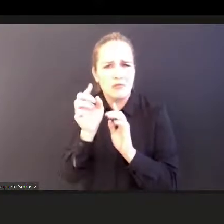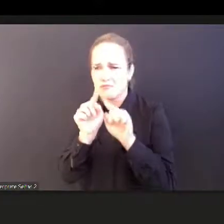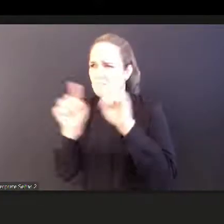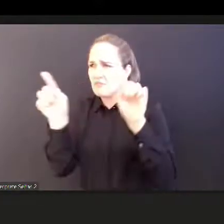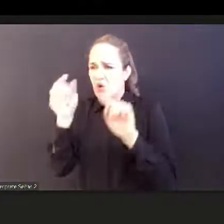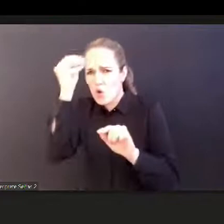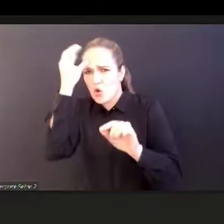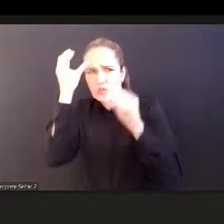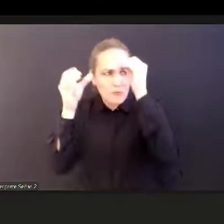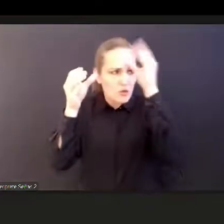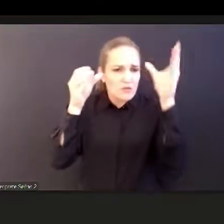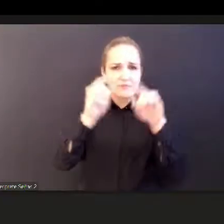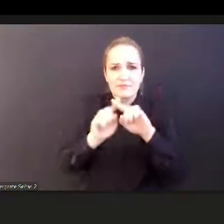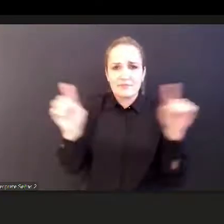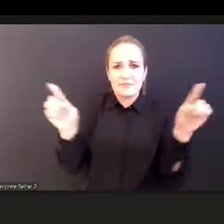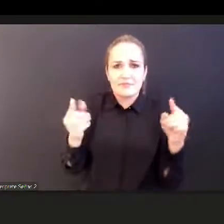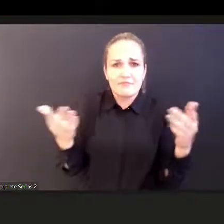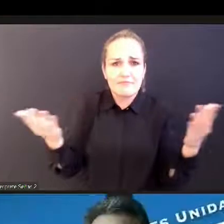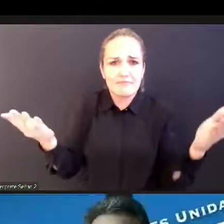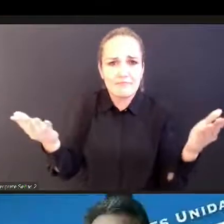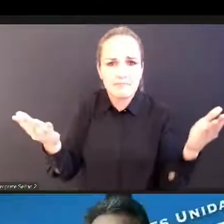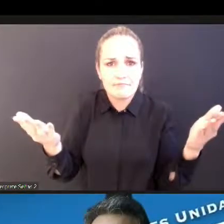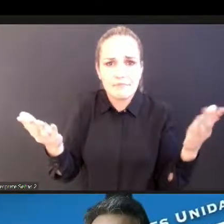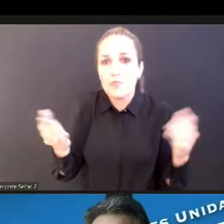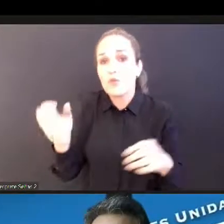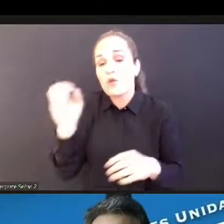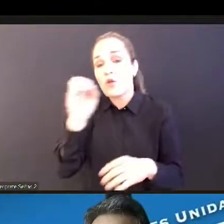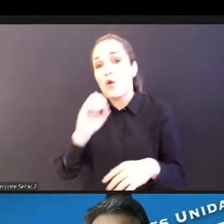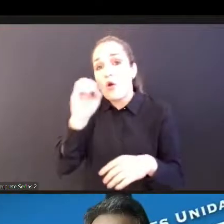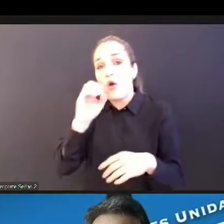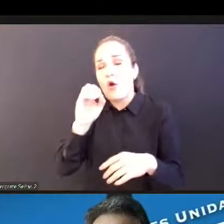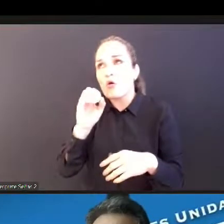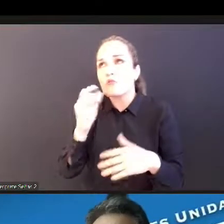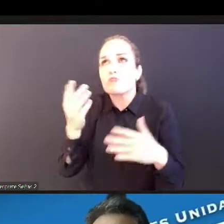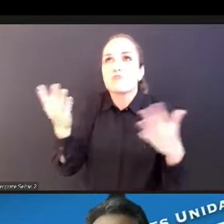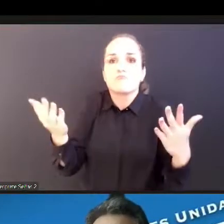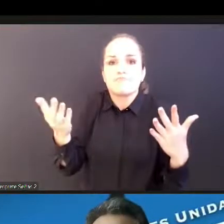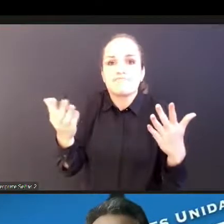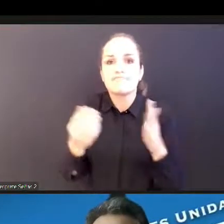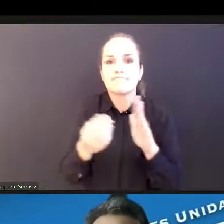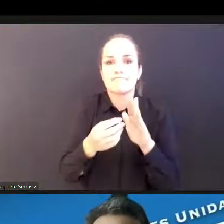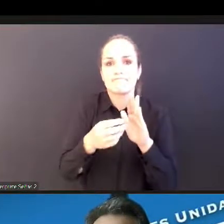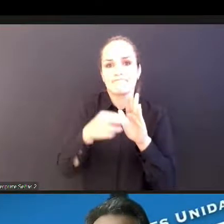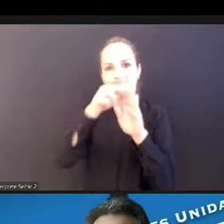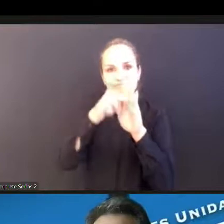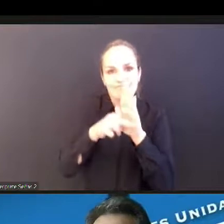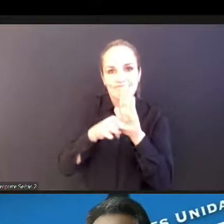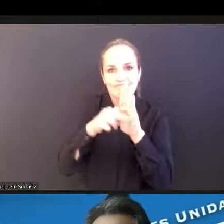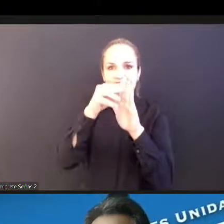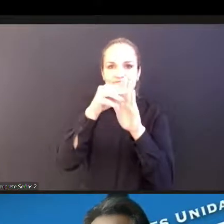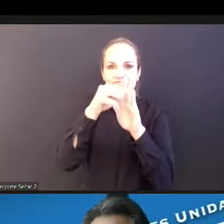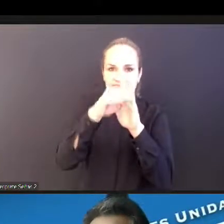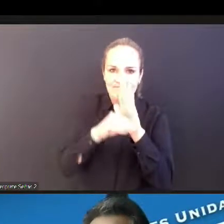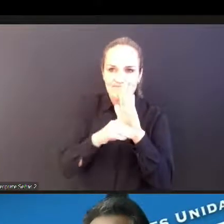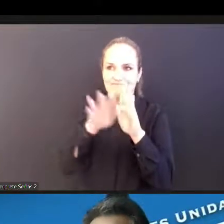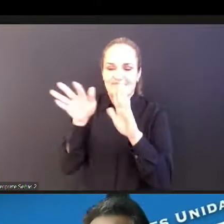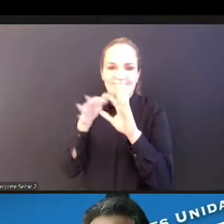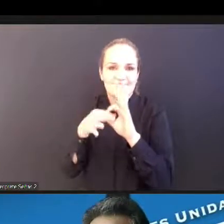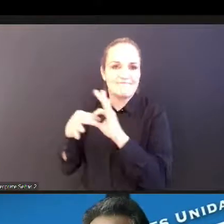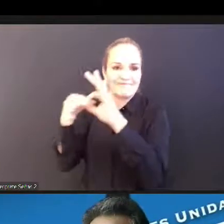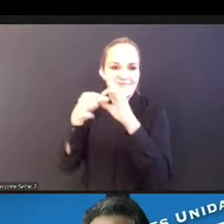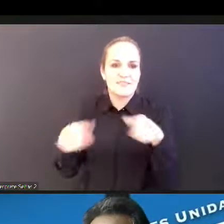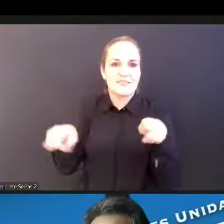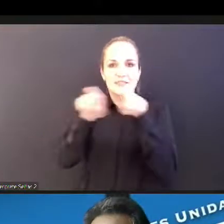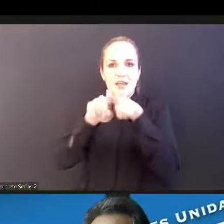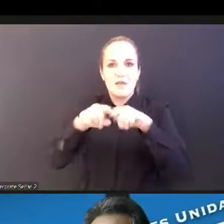called regulatory assurance between companies. Maybe not always go at it from a government to government point of view in terms of matching